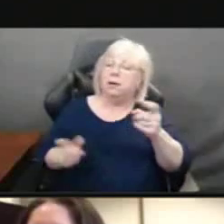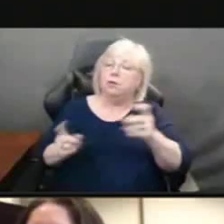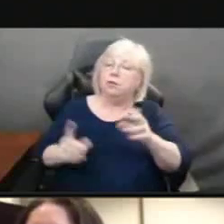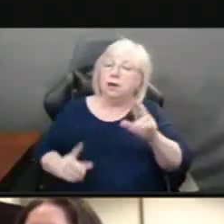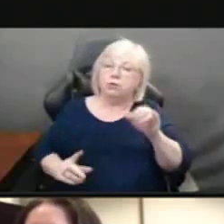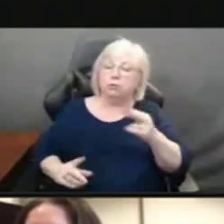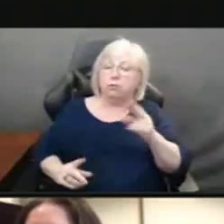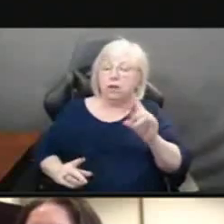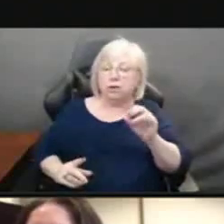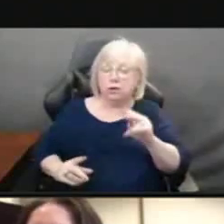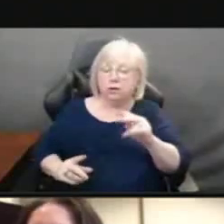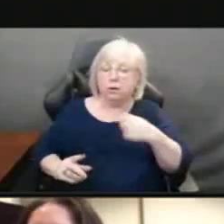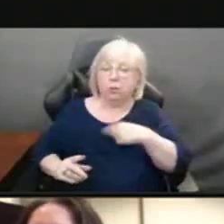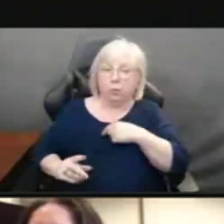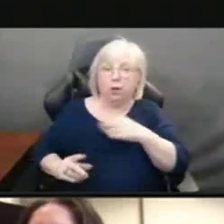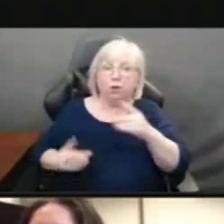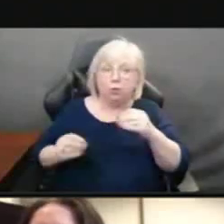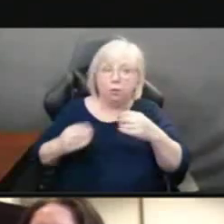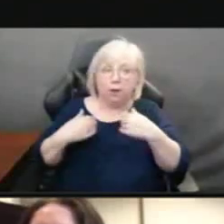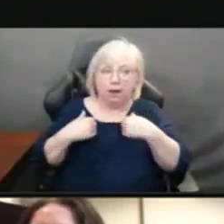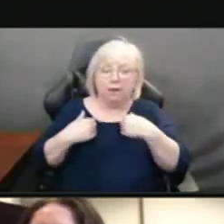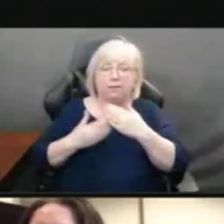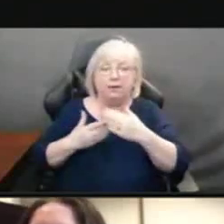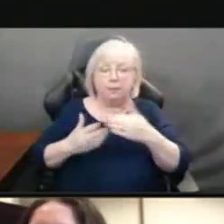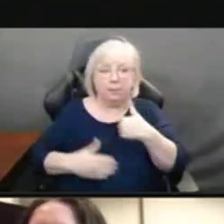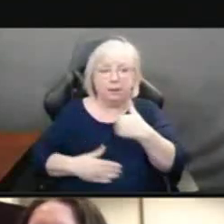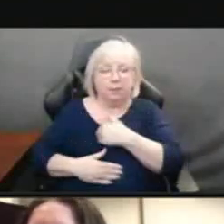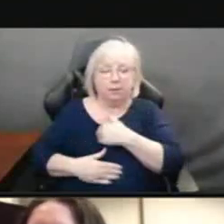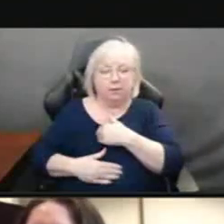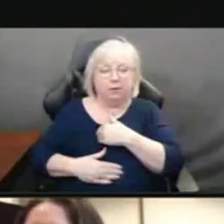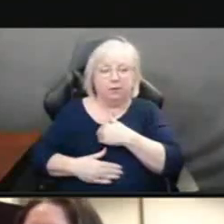do have some members from